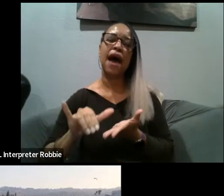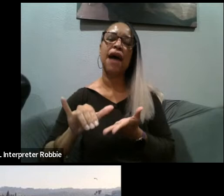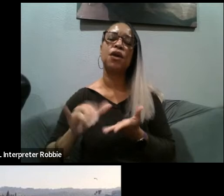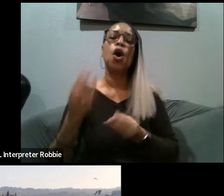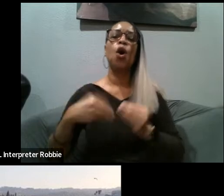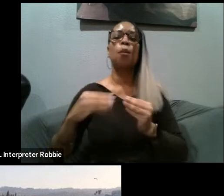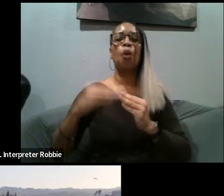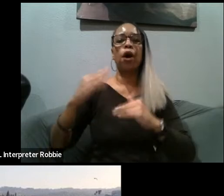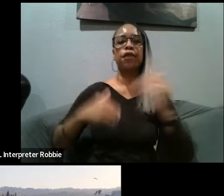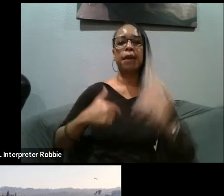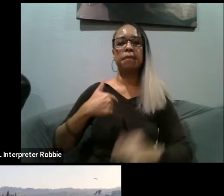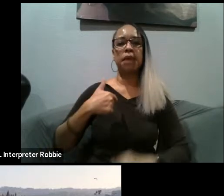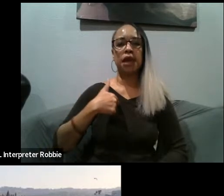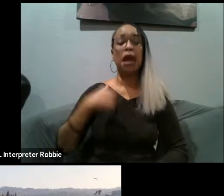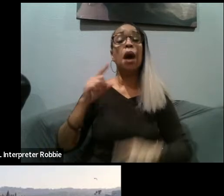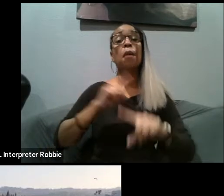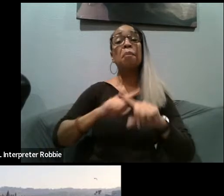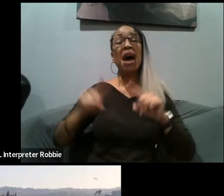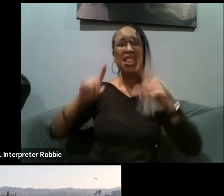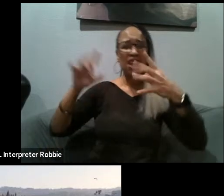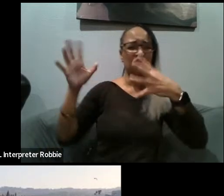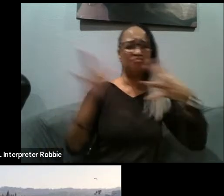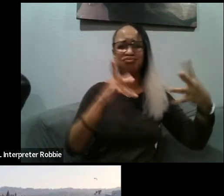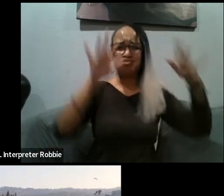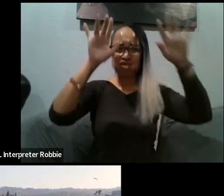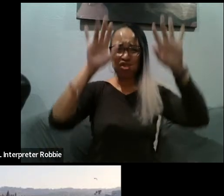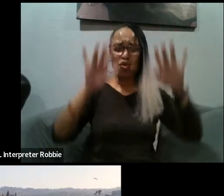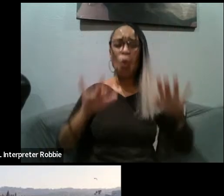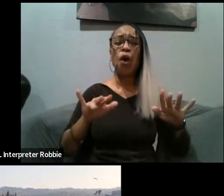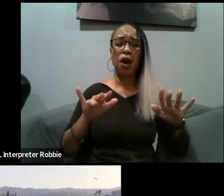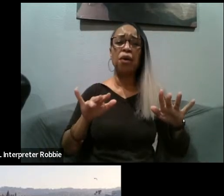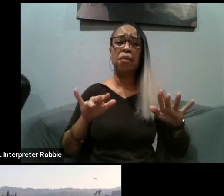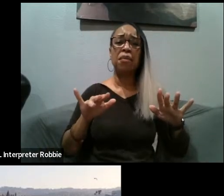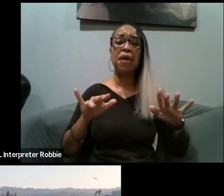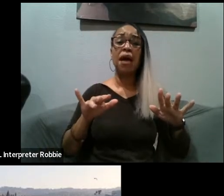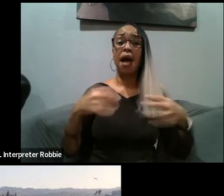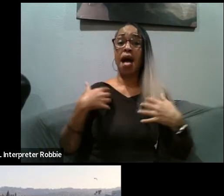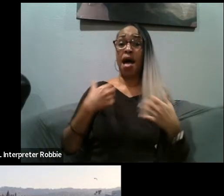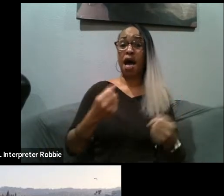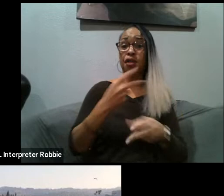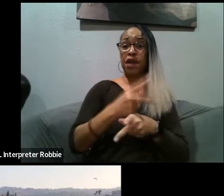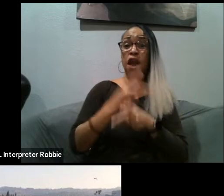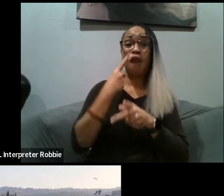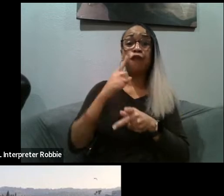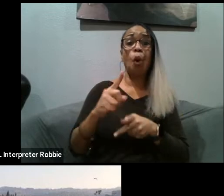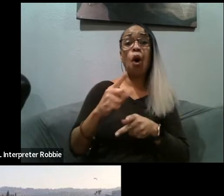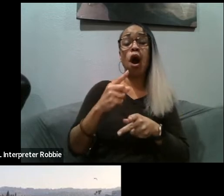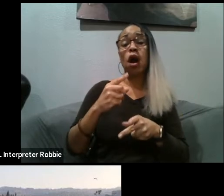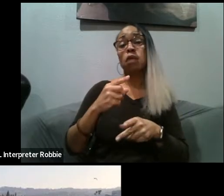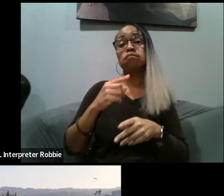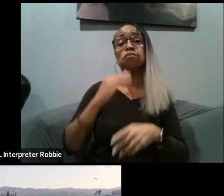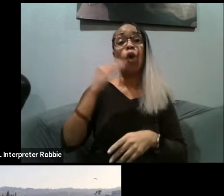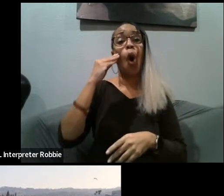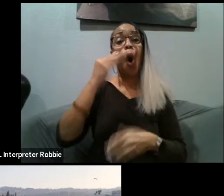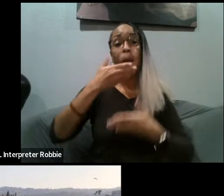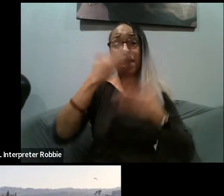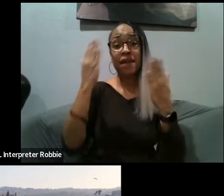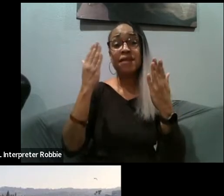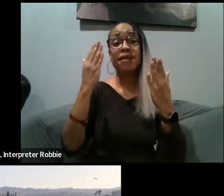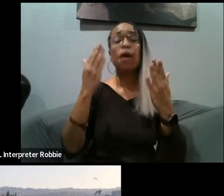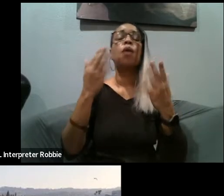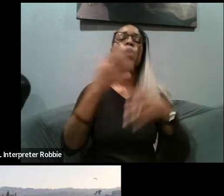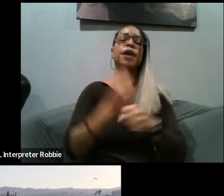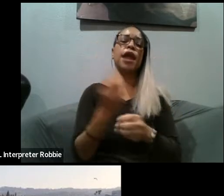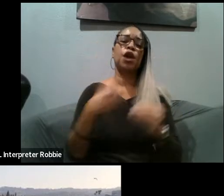certainly as it relates to the storm, Healthcare for the Homeless has been awesome in getting additional beds freed up for folks so that we can get